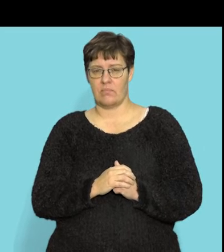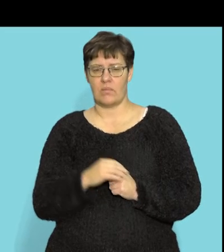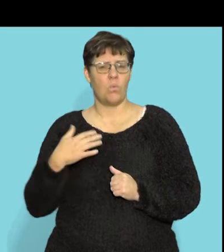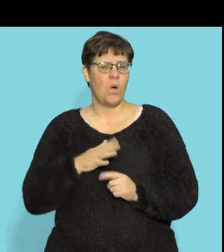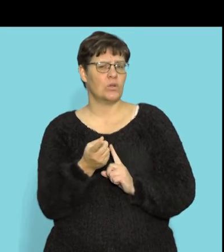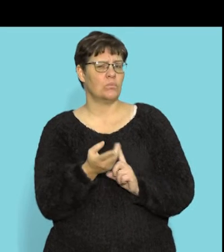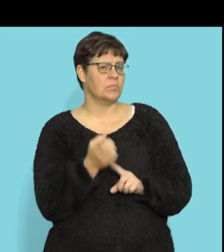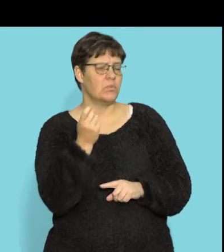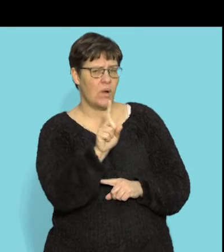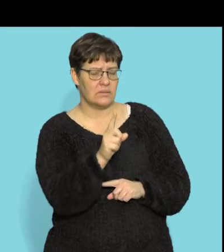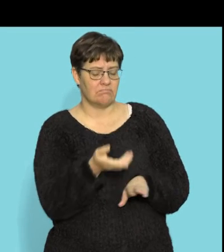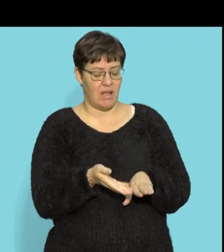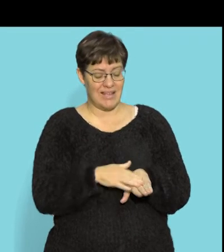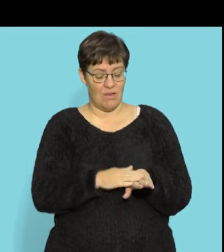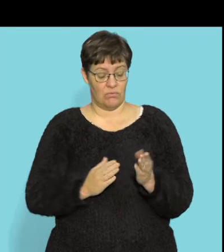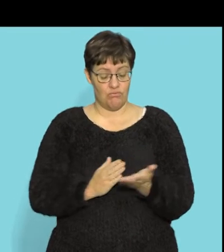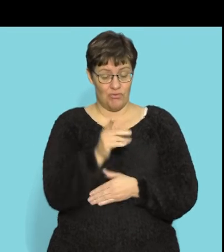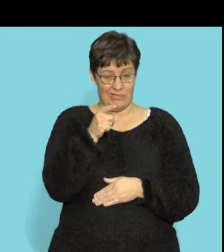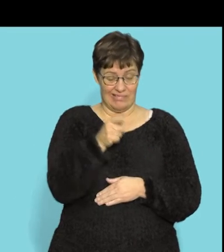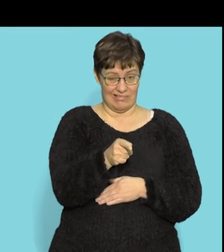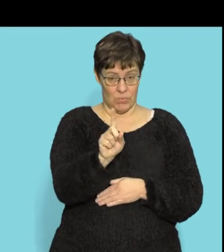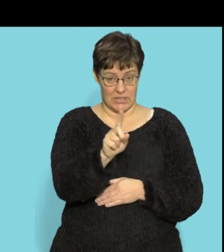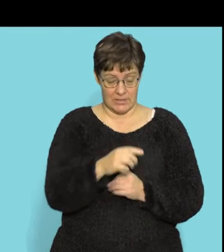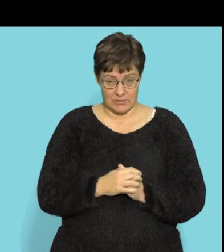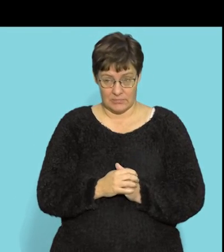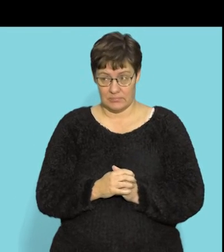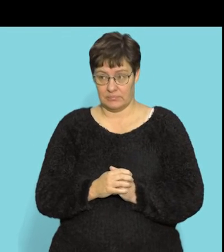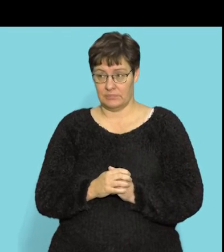are we looking for? We're looking for the current that passes through